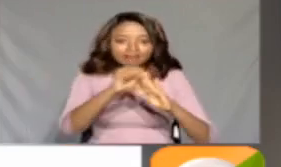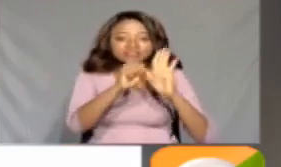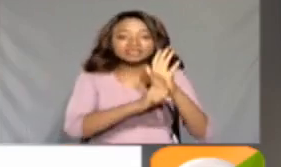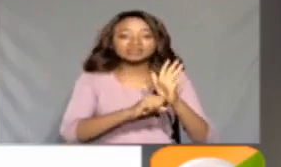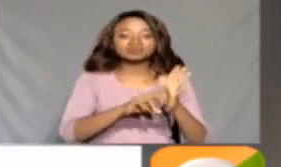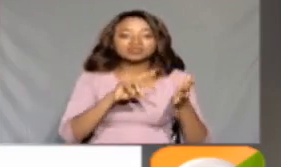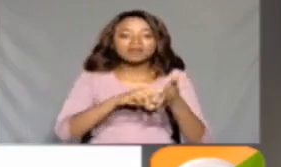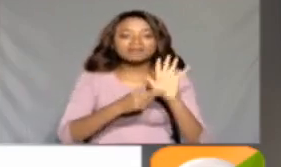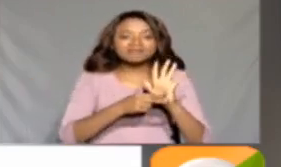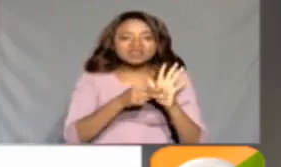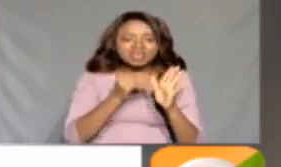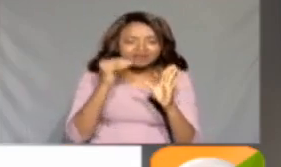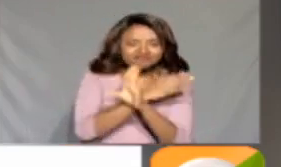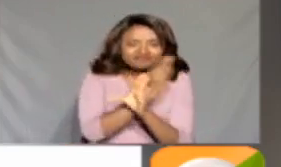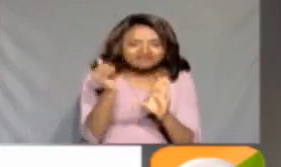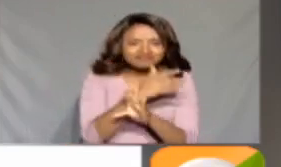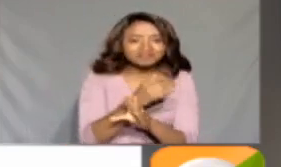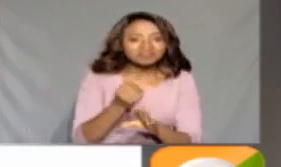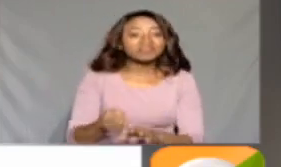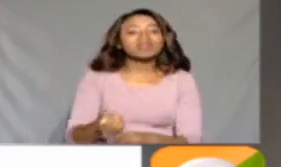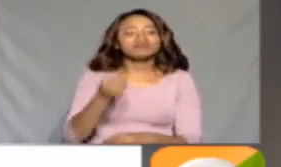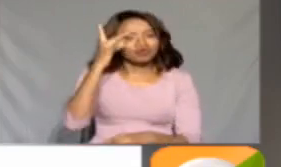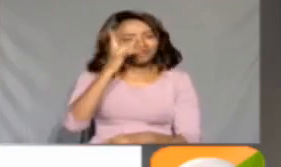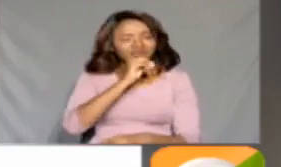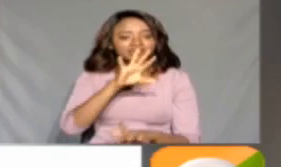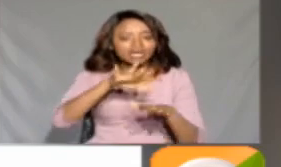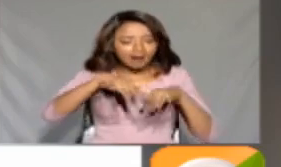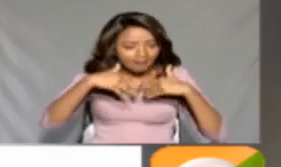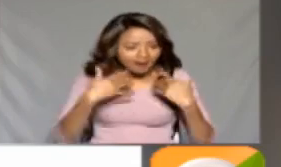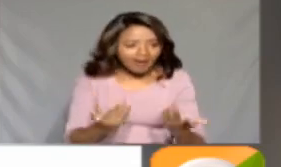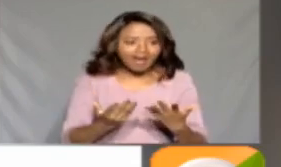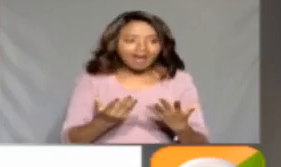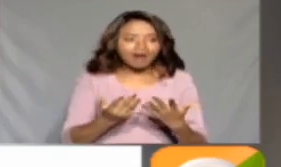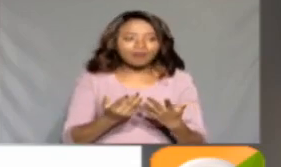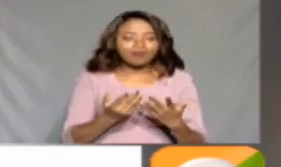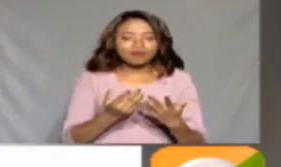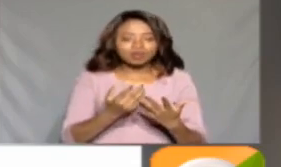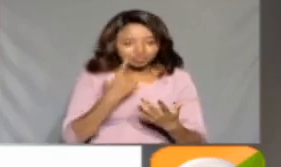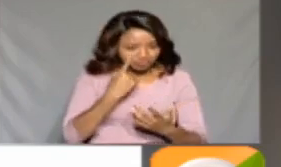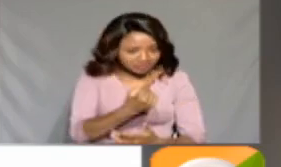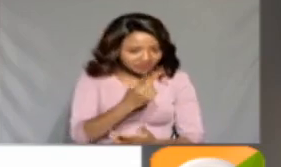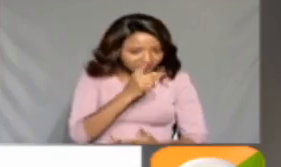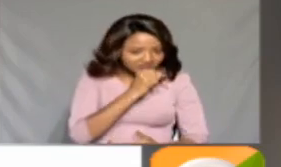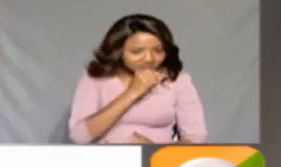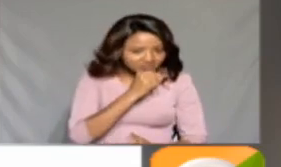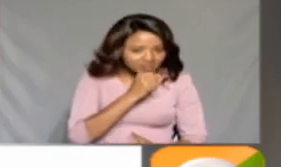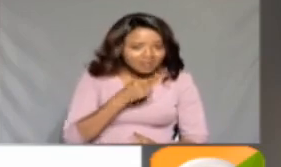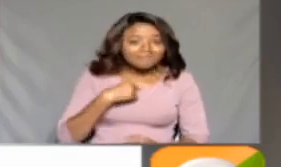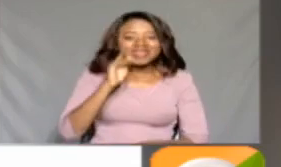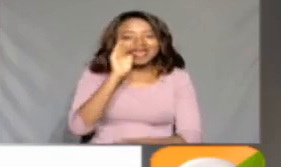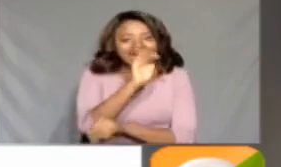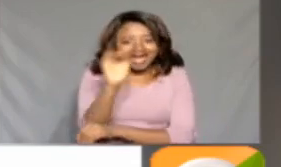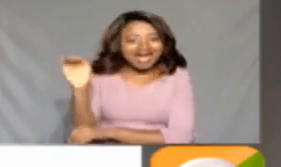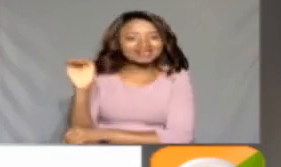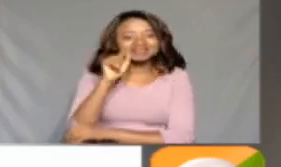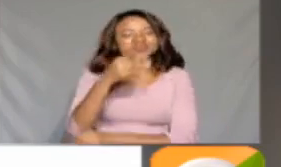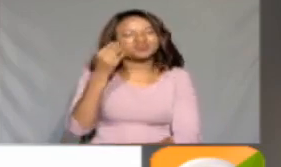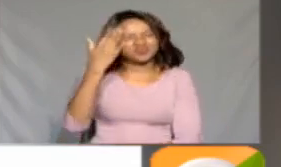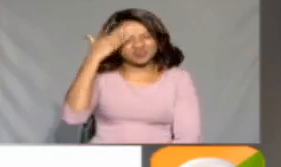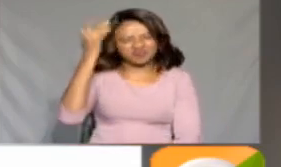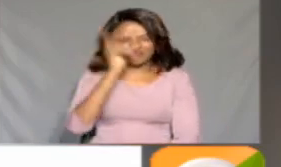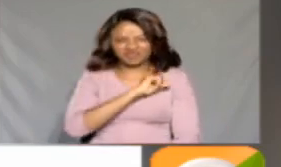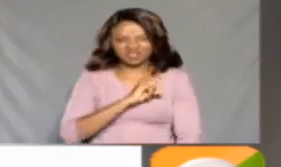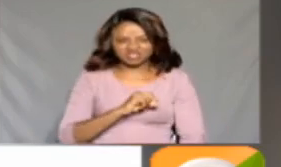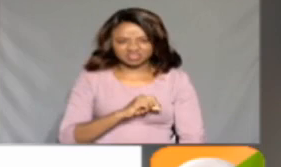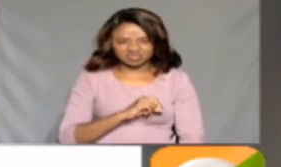nyuma. Mimi najua vile waliweka pressure. Ya hiyo picha mliona. Nauliza na nyinyi mnajua boss wetu wako na